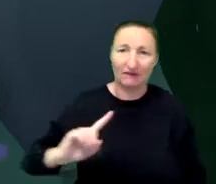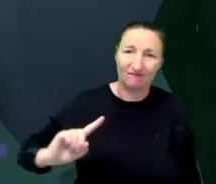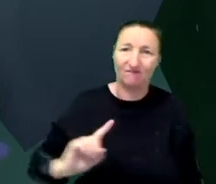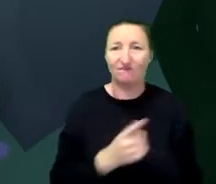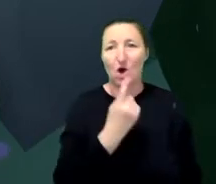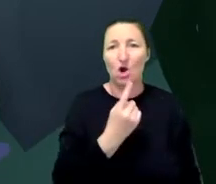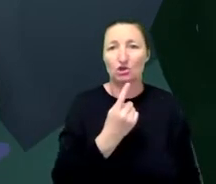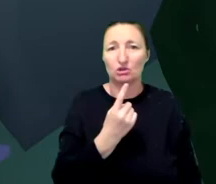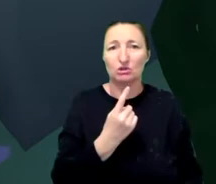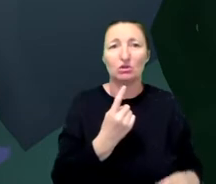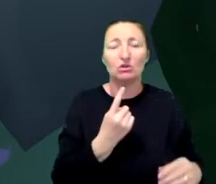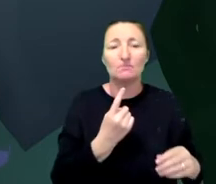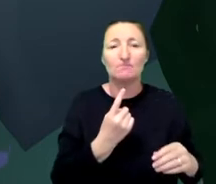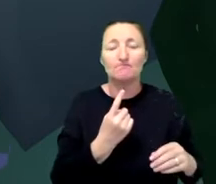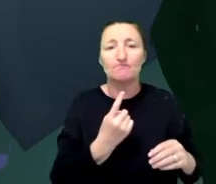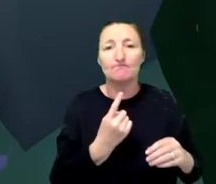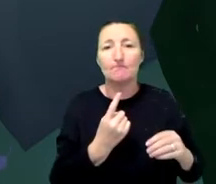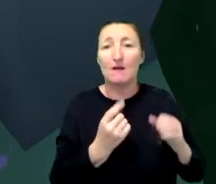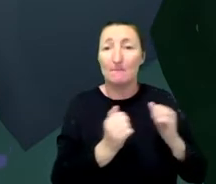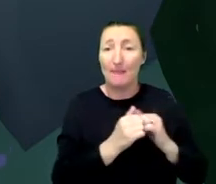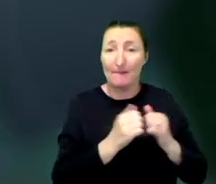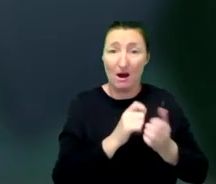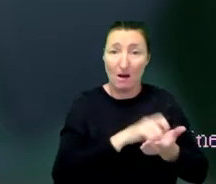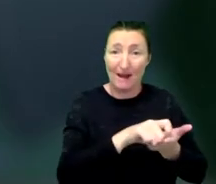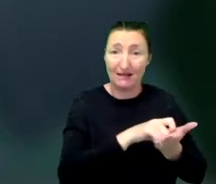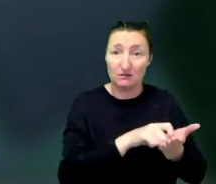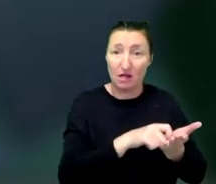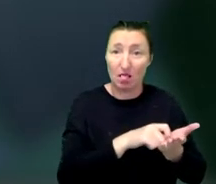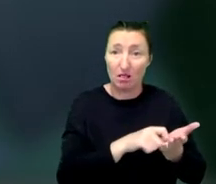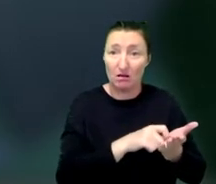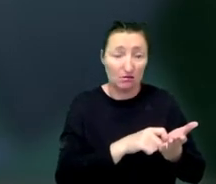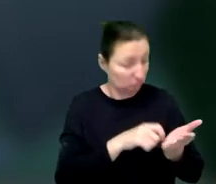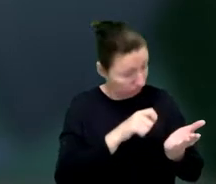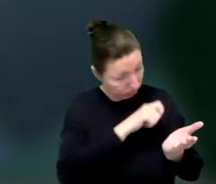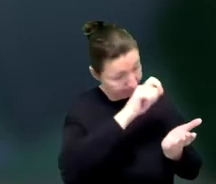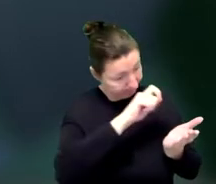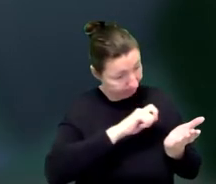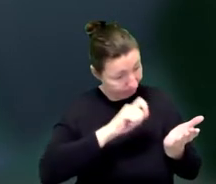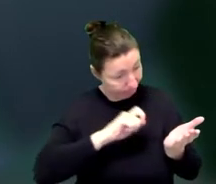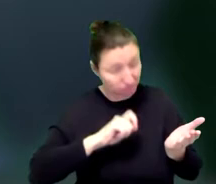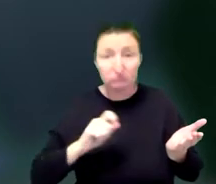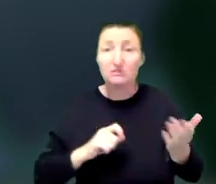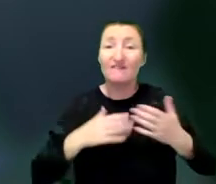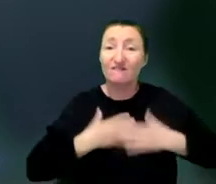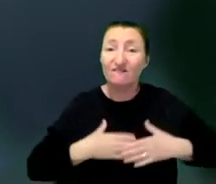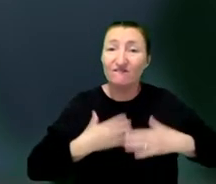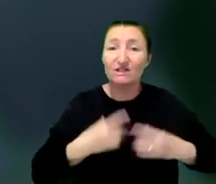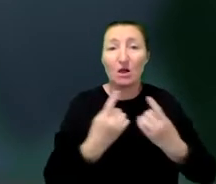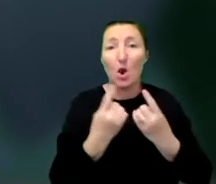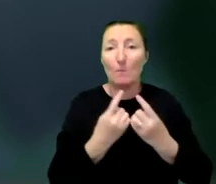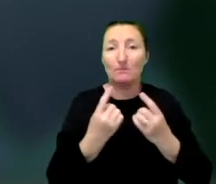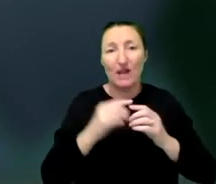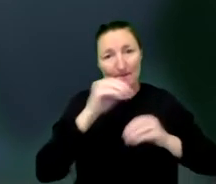way of making a paper and pencil version of the game, often with little like physical objects that are moving around,